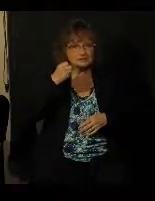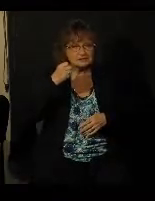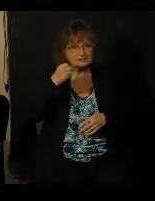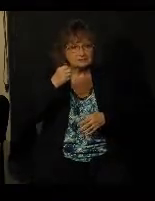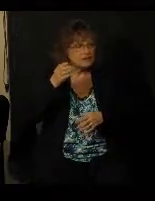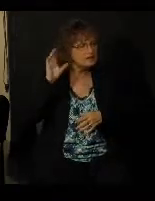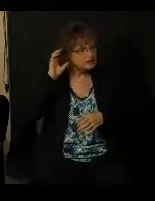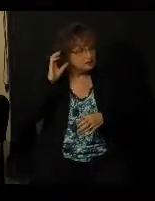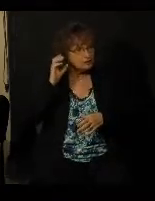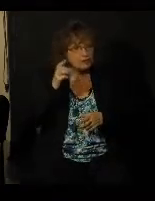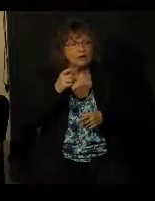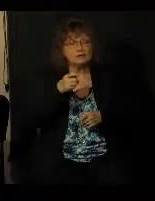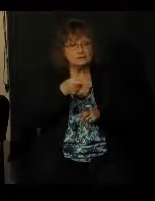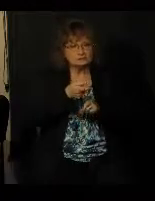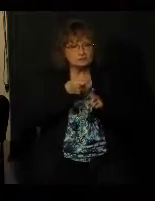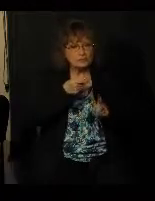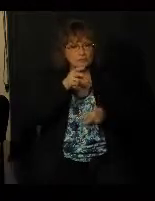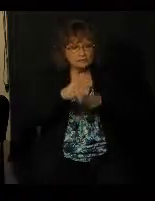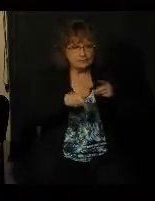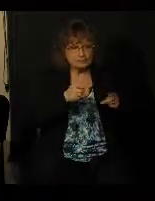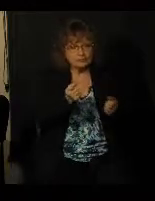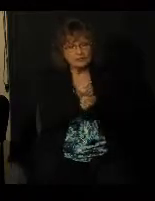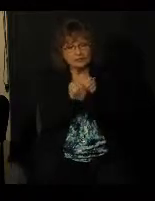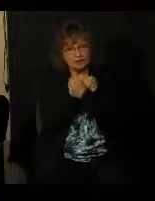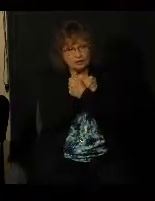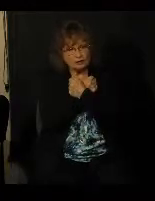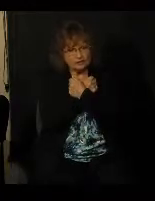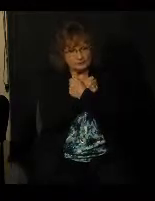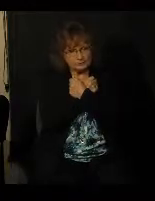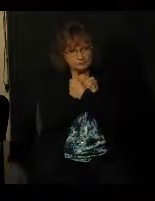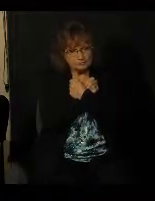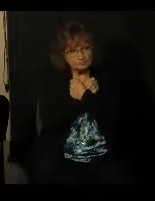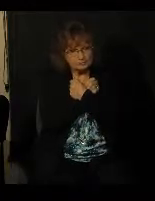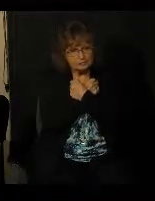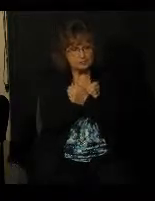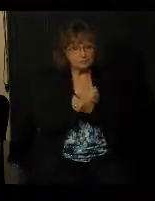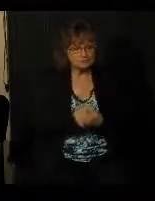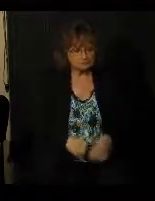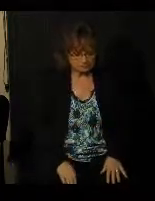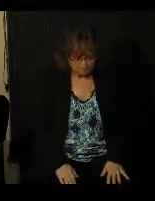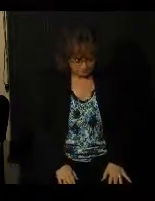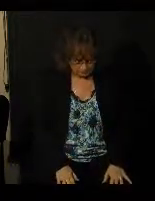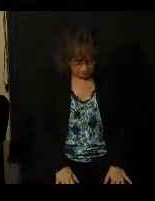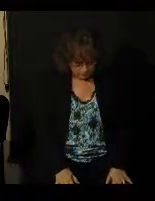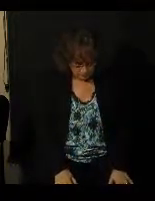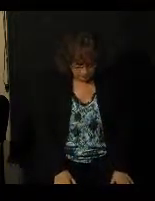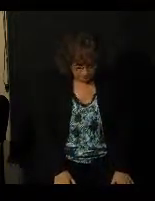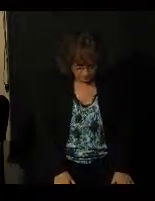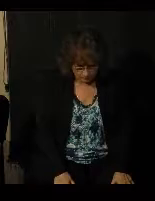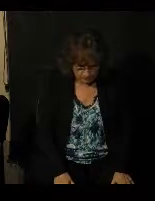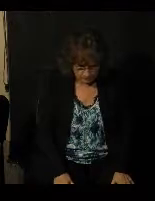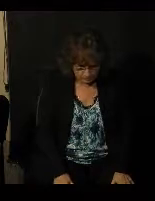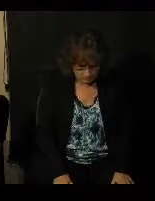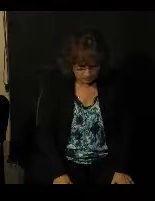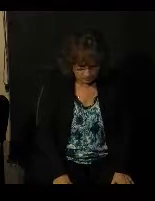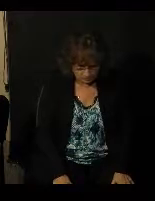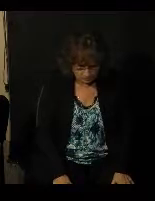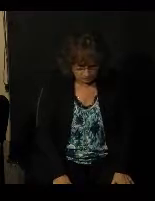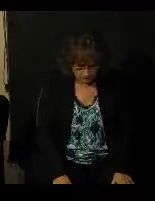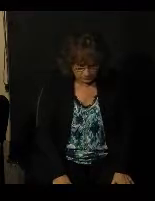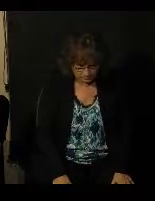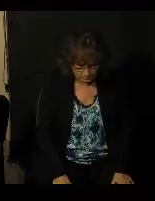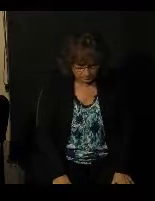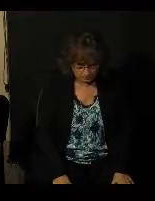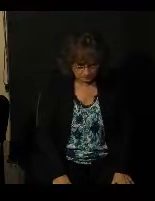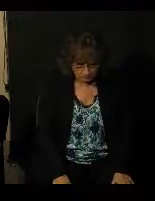Yeah. They just want somebody to listen. Yes. And once you've listened, then what you said, Pastor, too often we want to go out